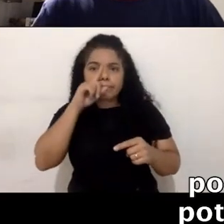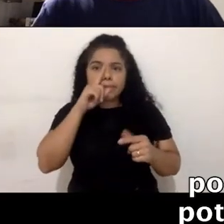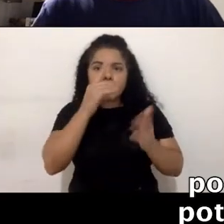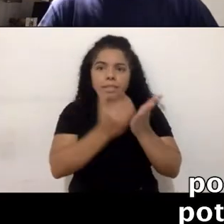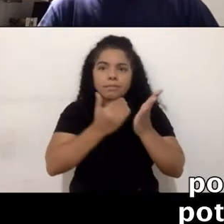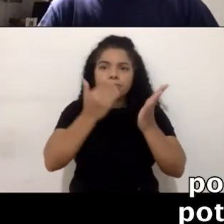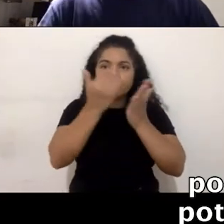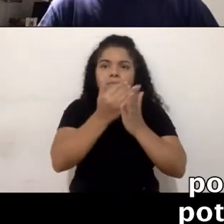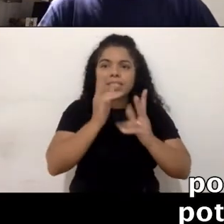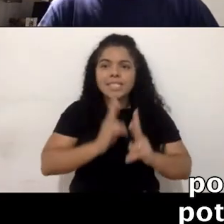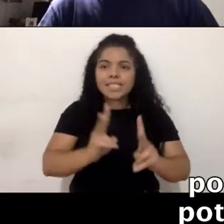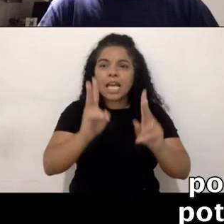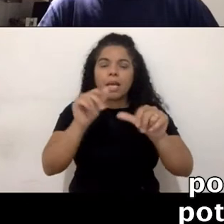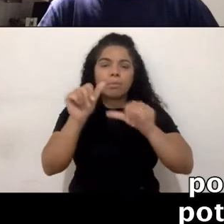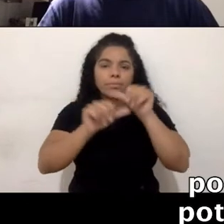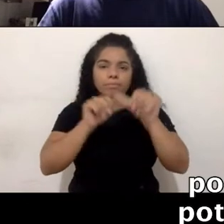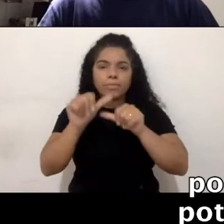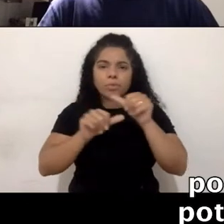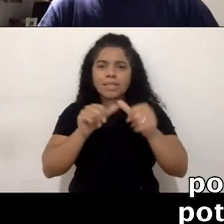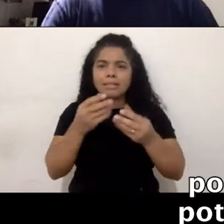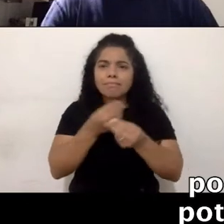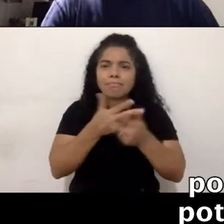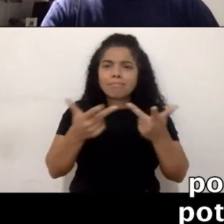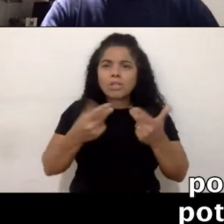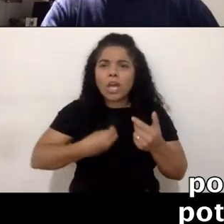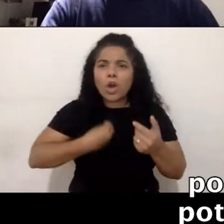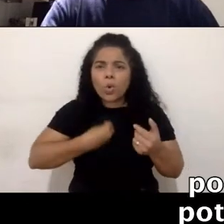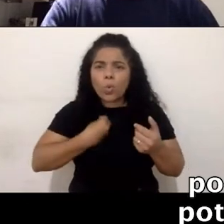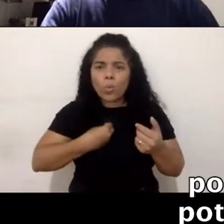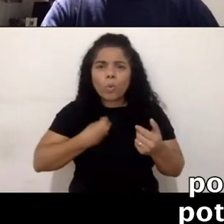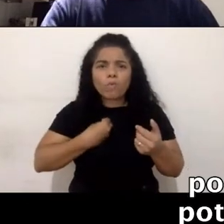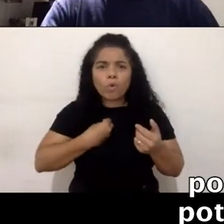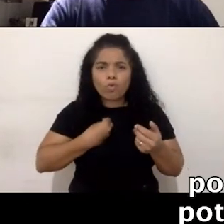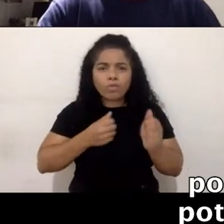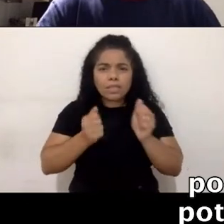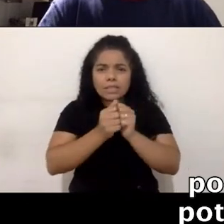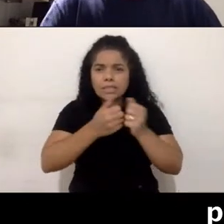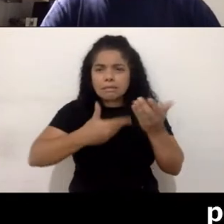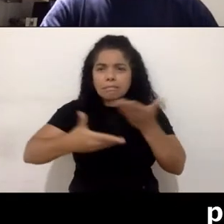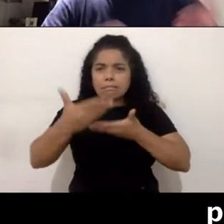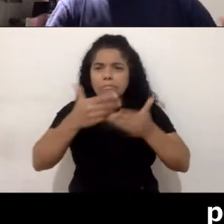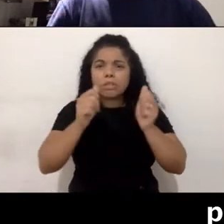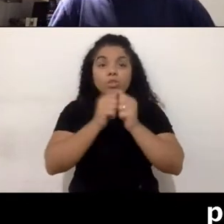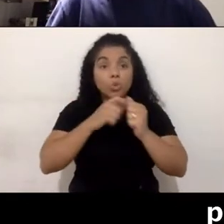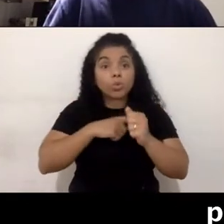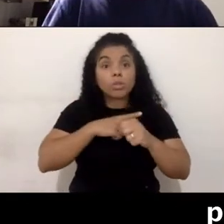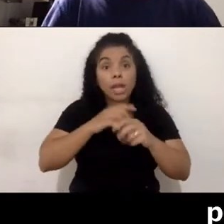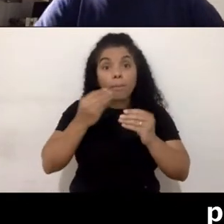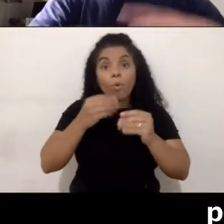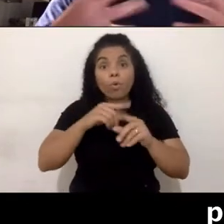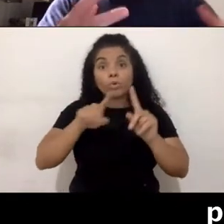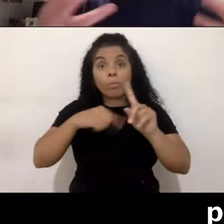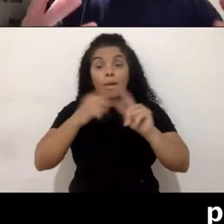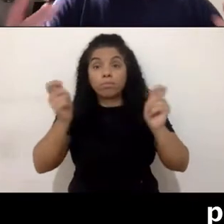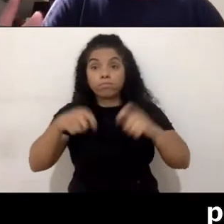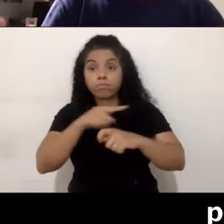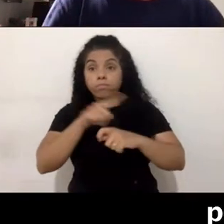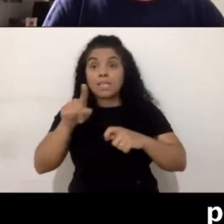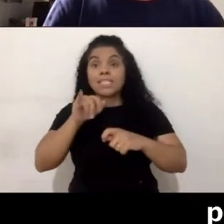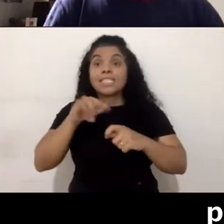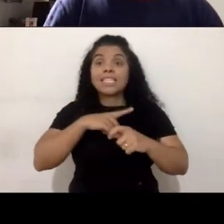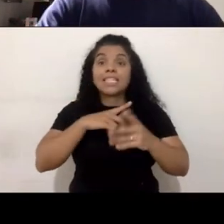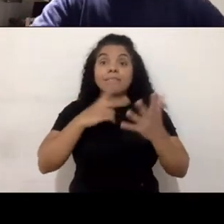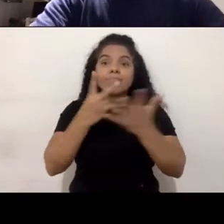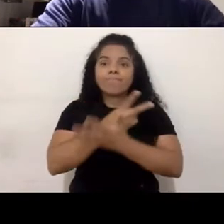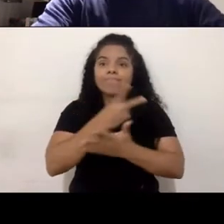much in it, there's much more potential that something will go wrong. And if something does go wrong, because there's so much more in